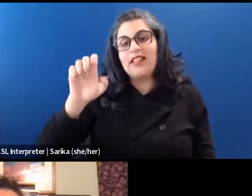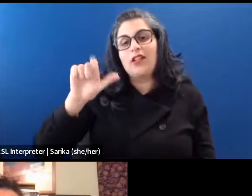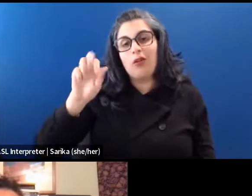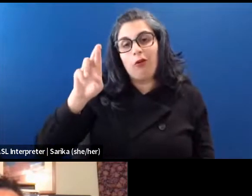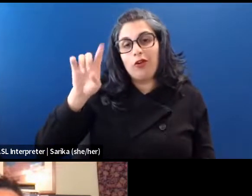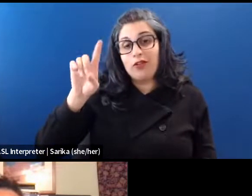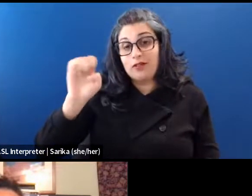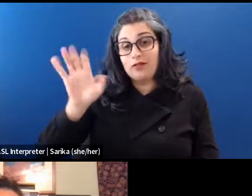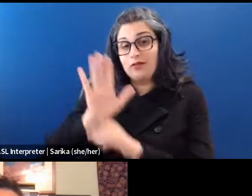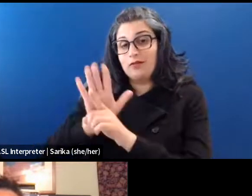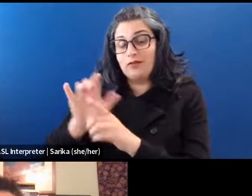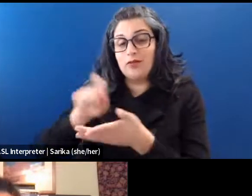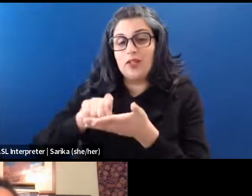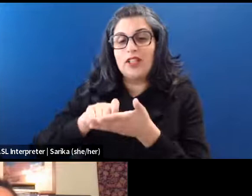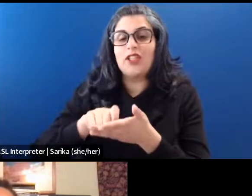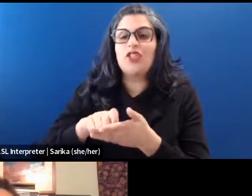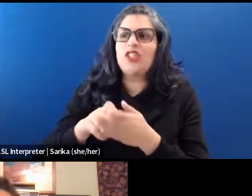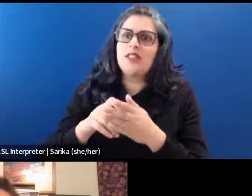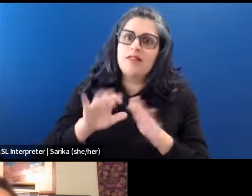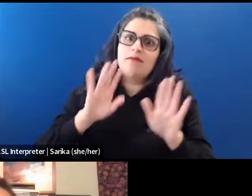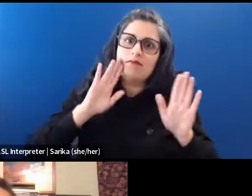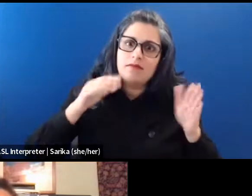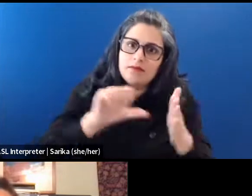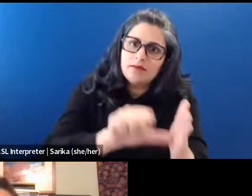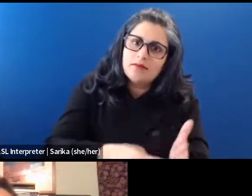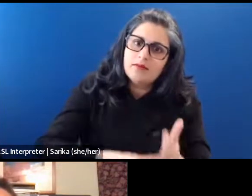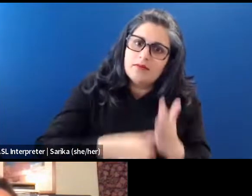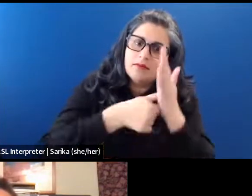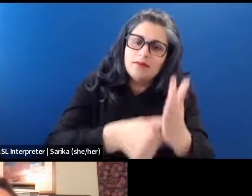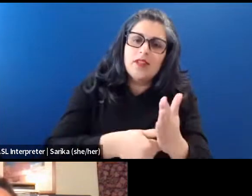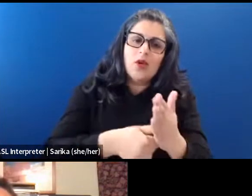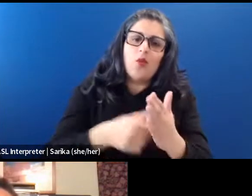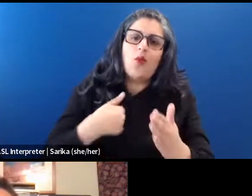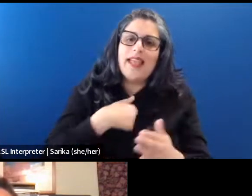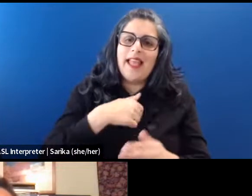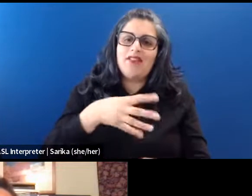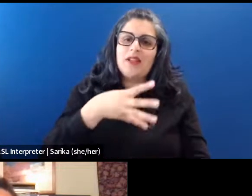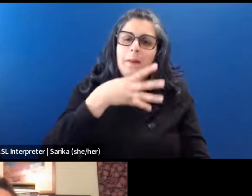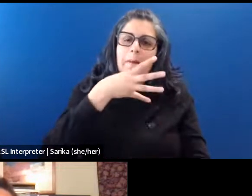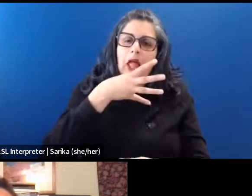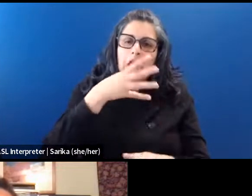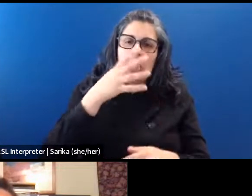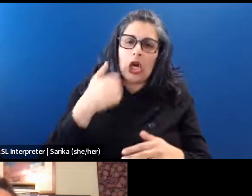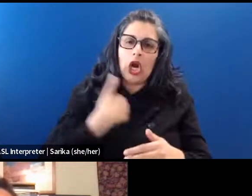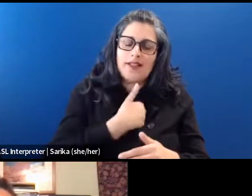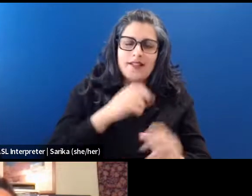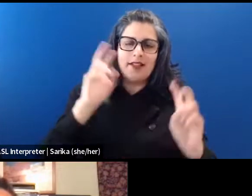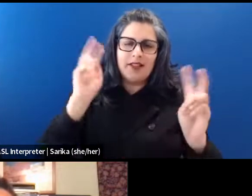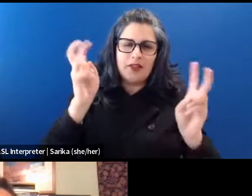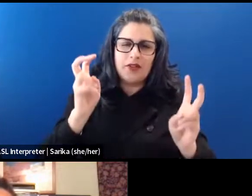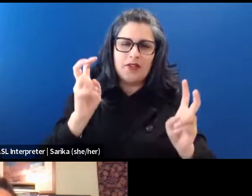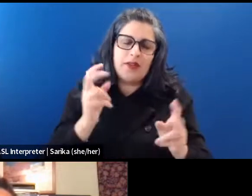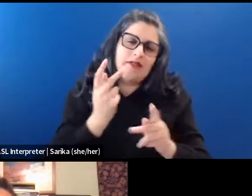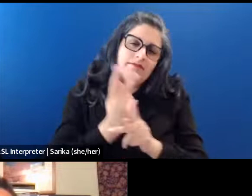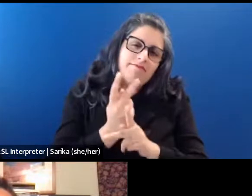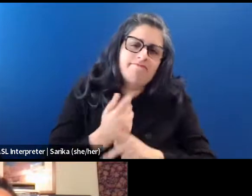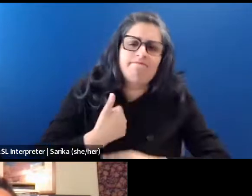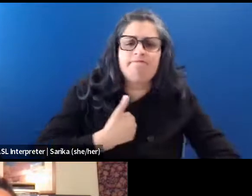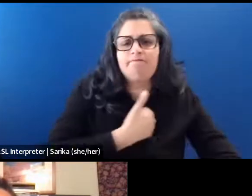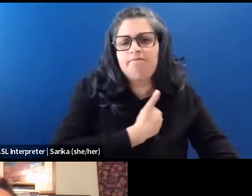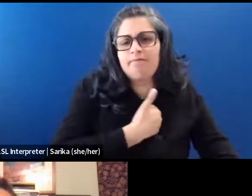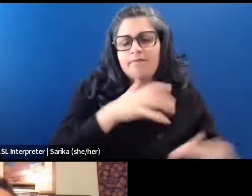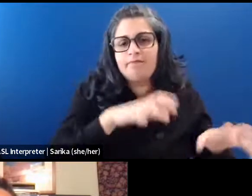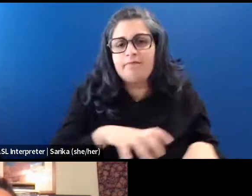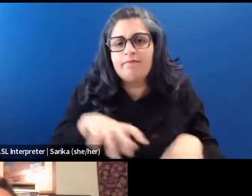importance of mothering ourselves. She's very clear that we have to do this for ourselves. We have to take this